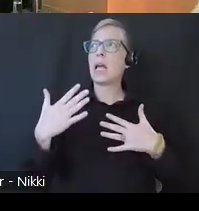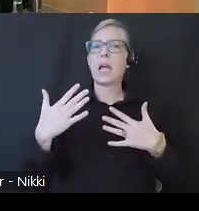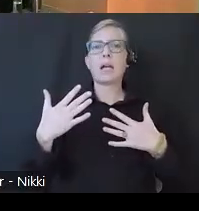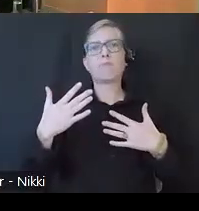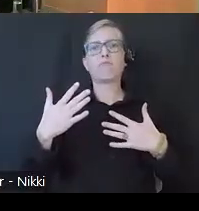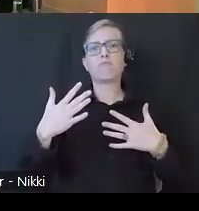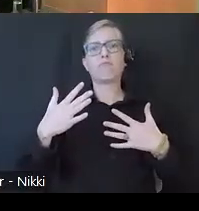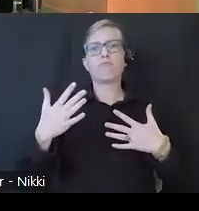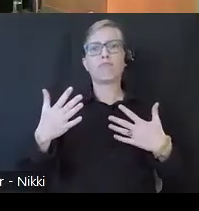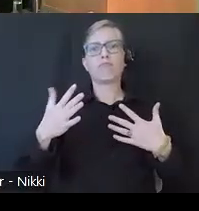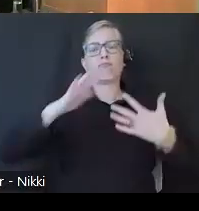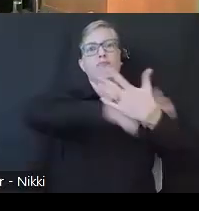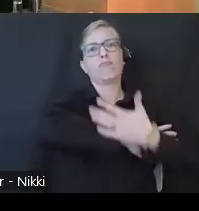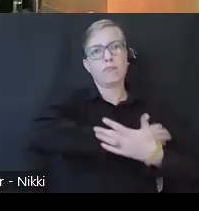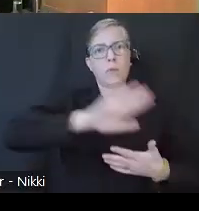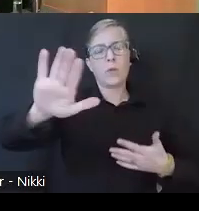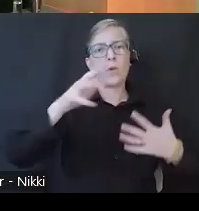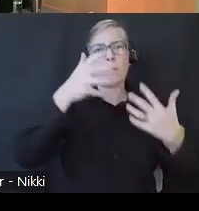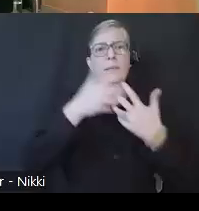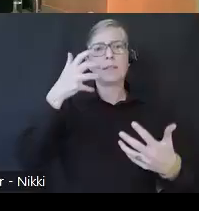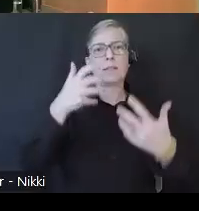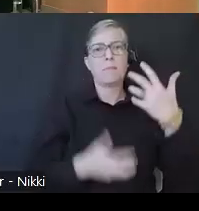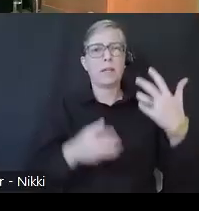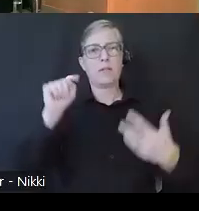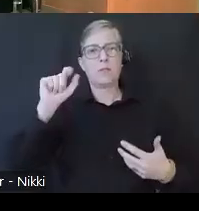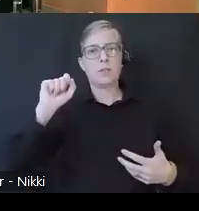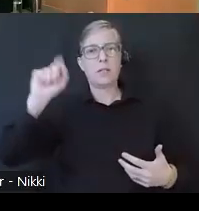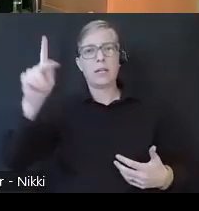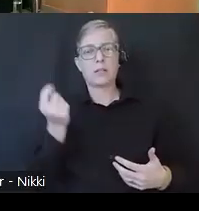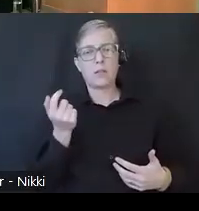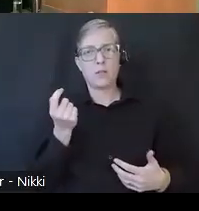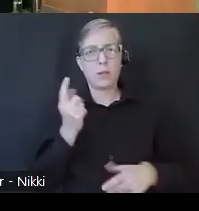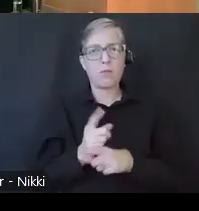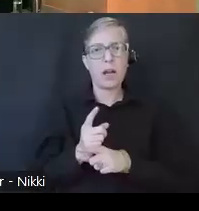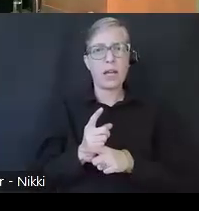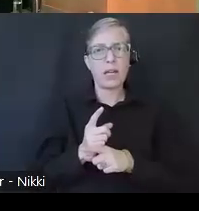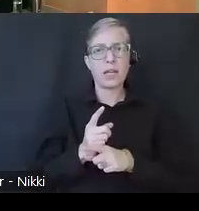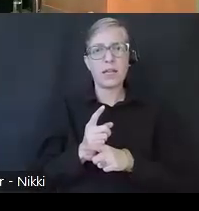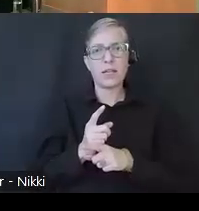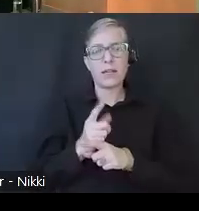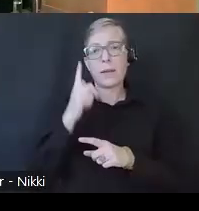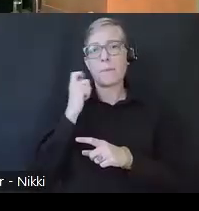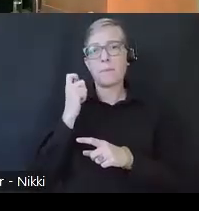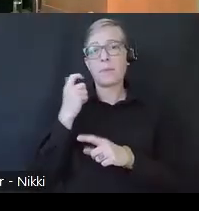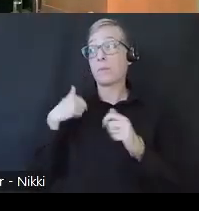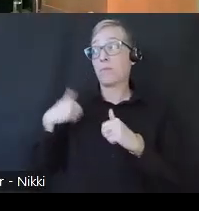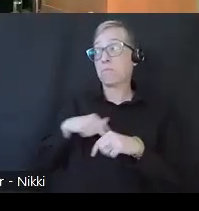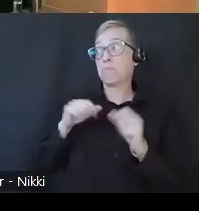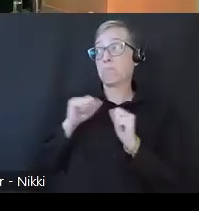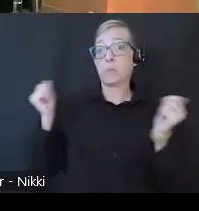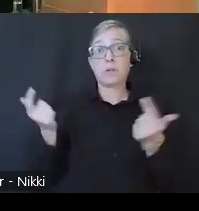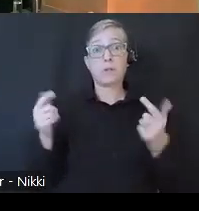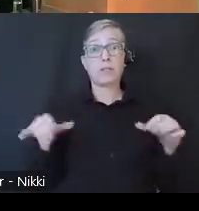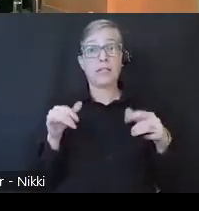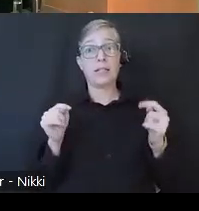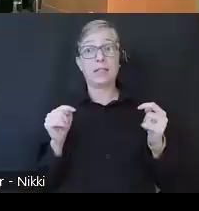mismatch task, right? Because when you played it and we all did it and everything, some of us